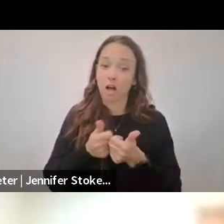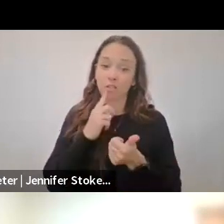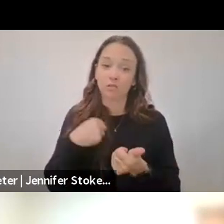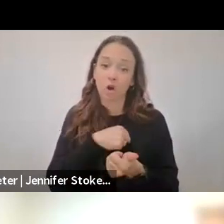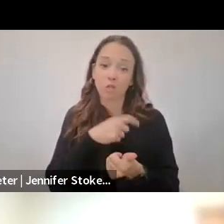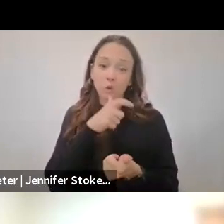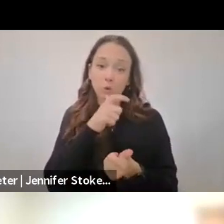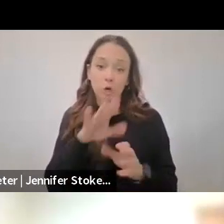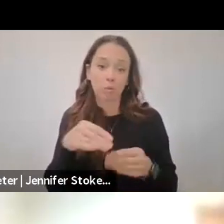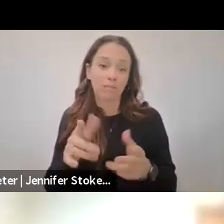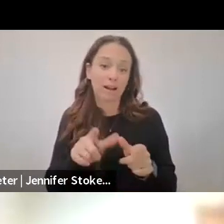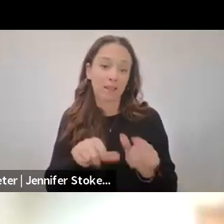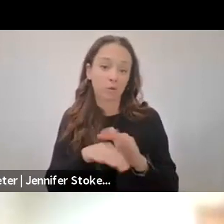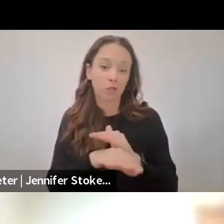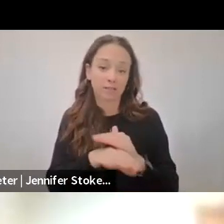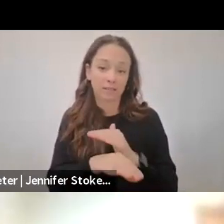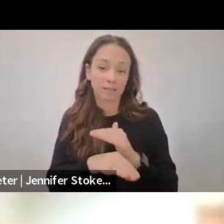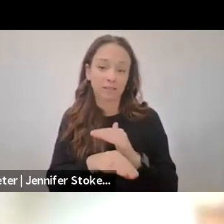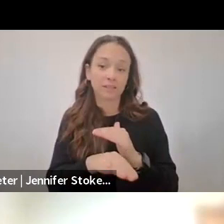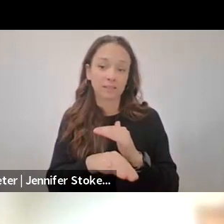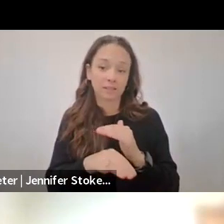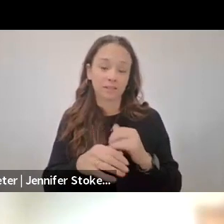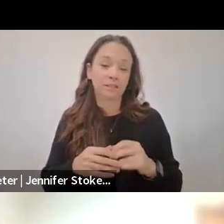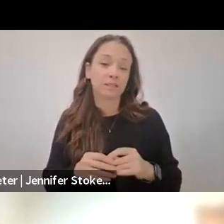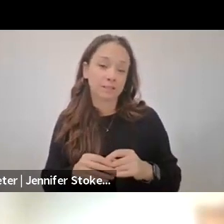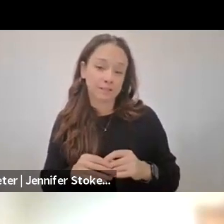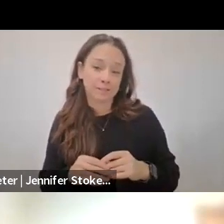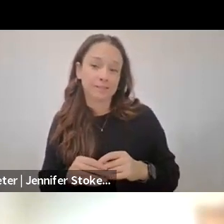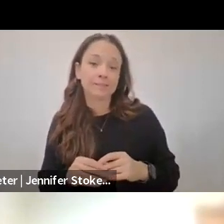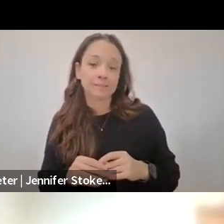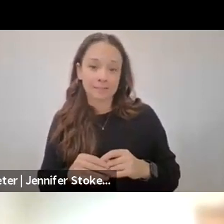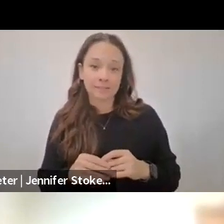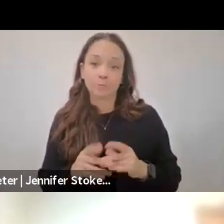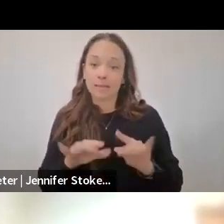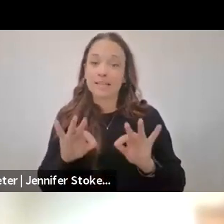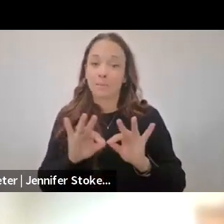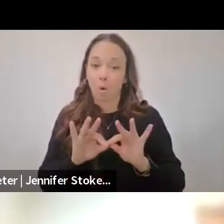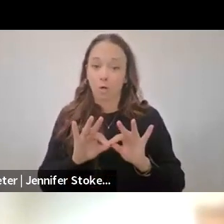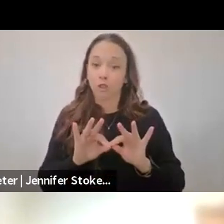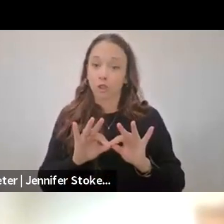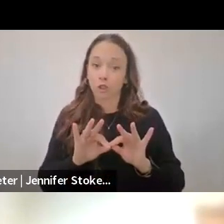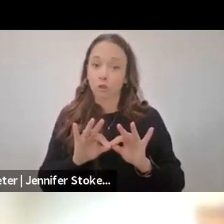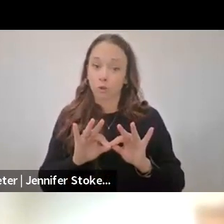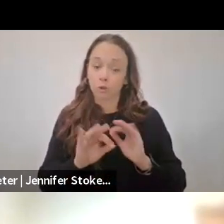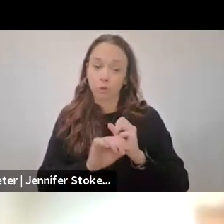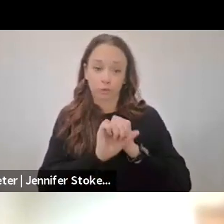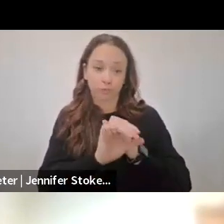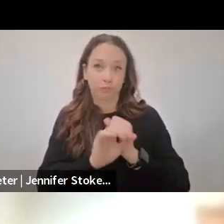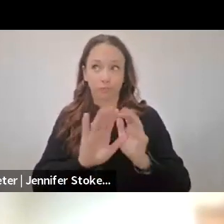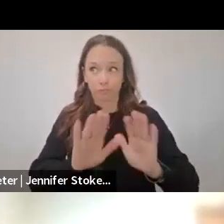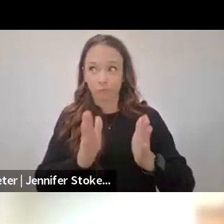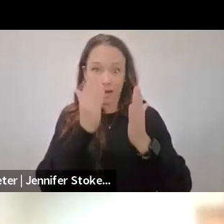who are providing language access. But it is important to continue raising awareness that when it comes to